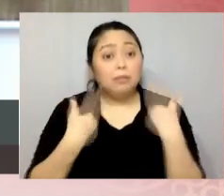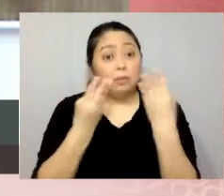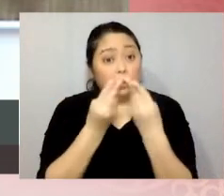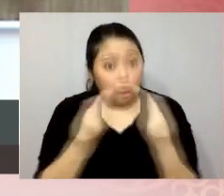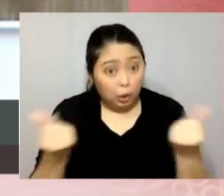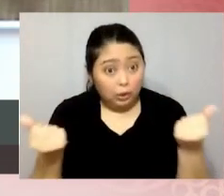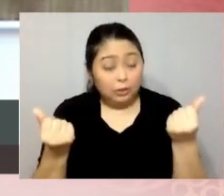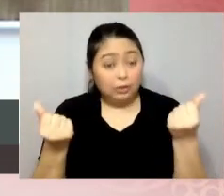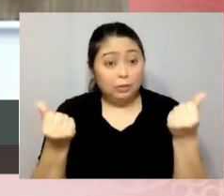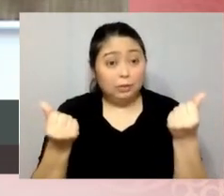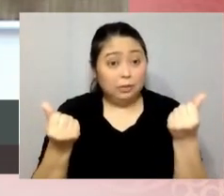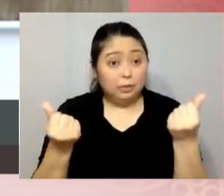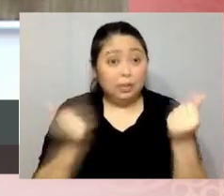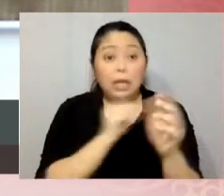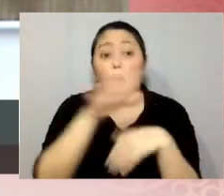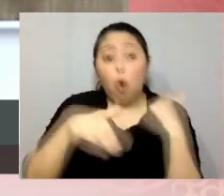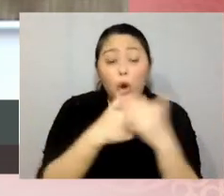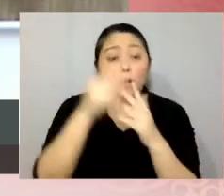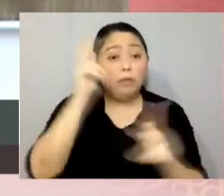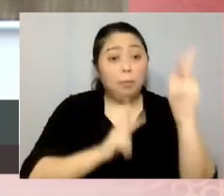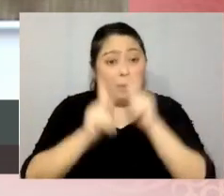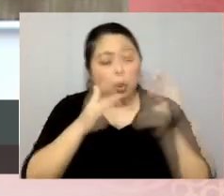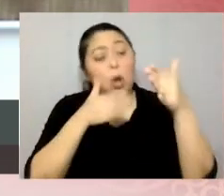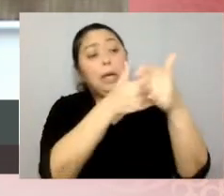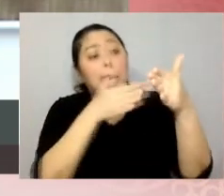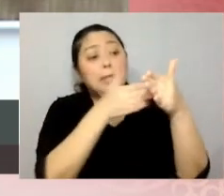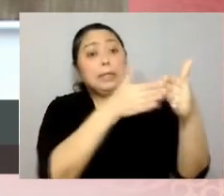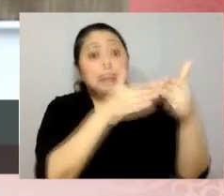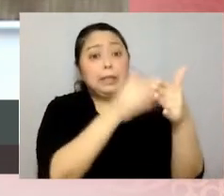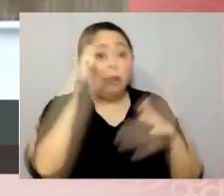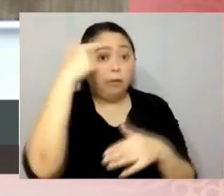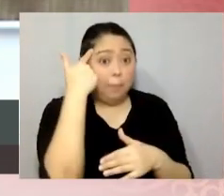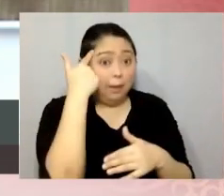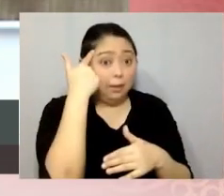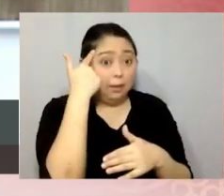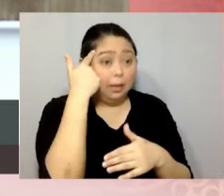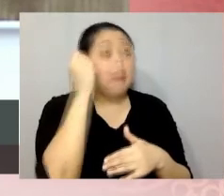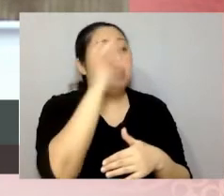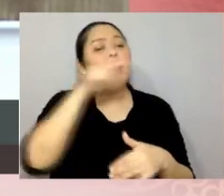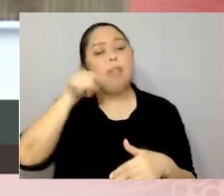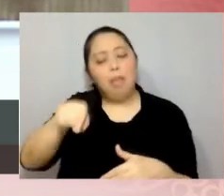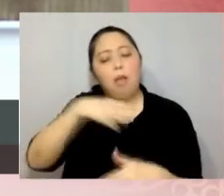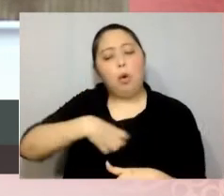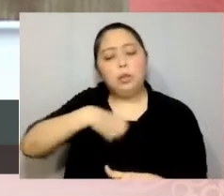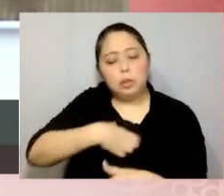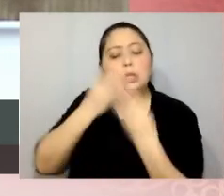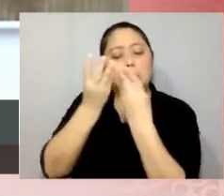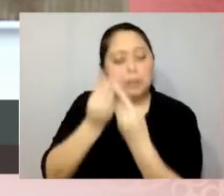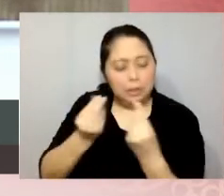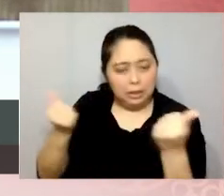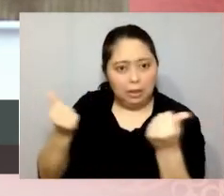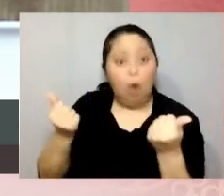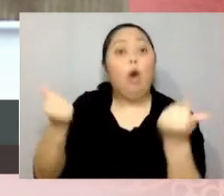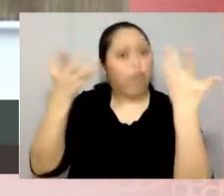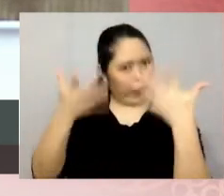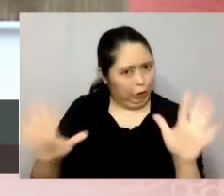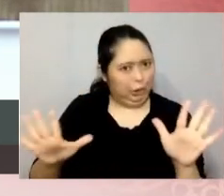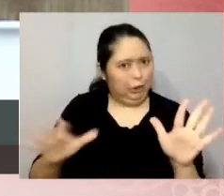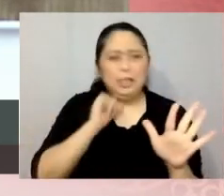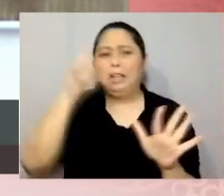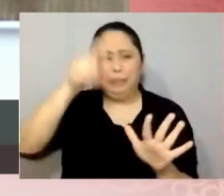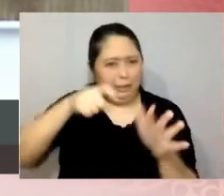ito, yung mga ibang lalaban sa gobyerno, eh wala na silang issues against the government. So pag hindi natin ma-address